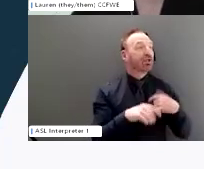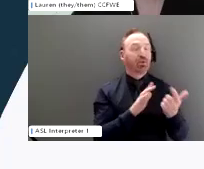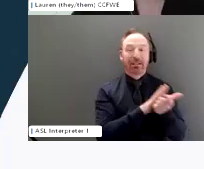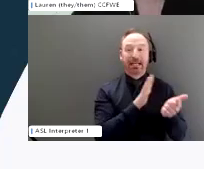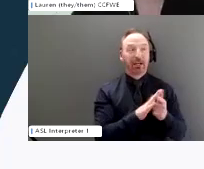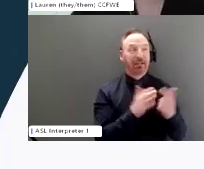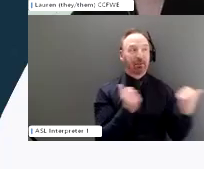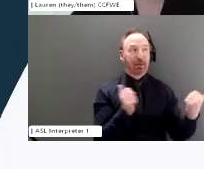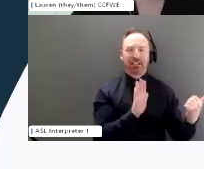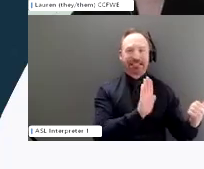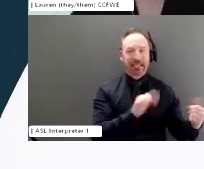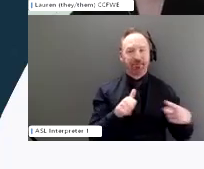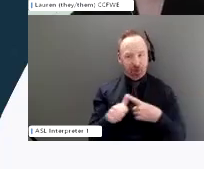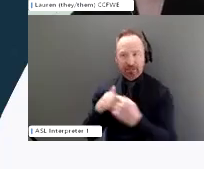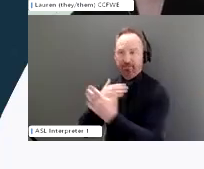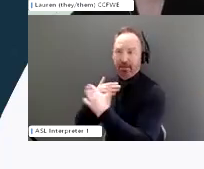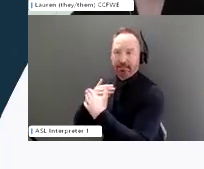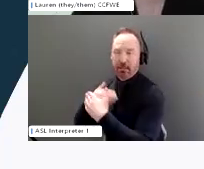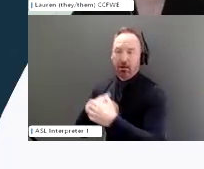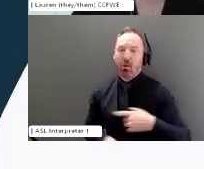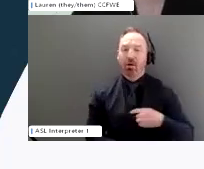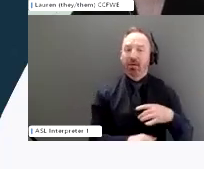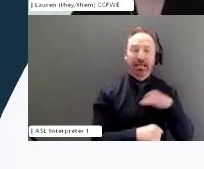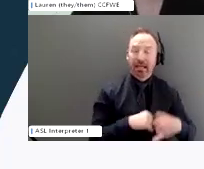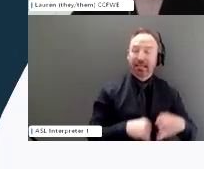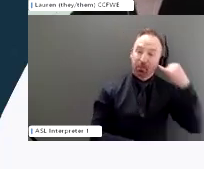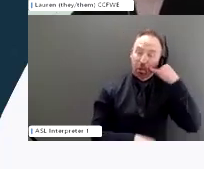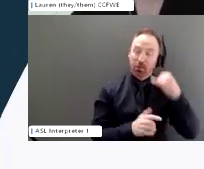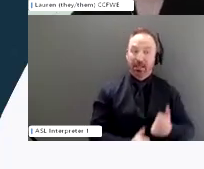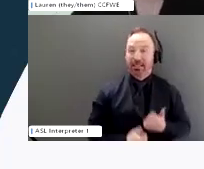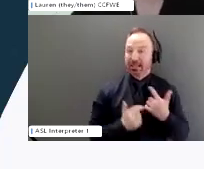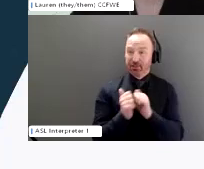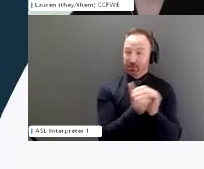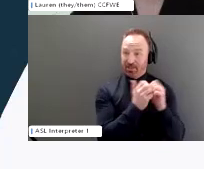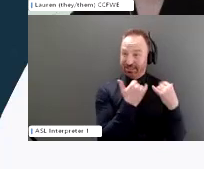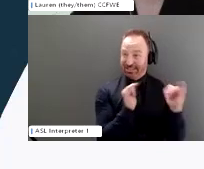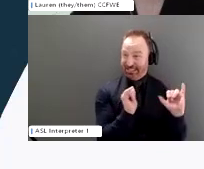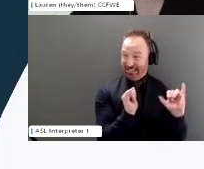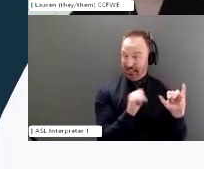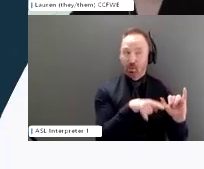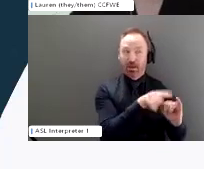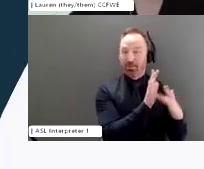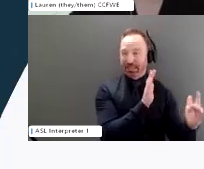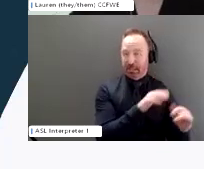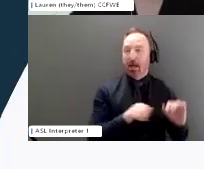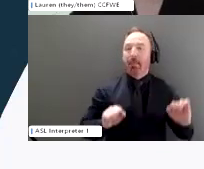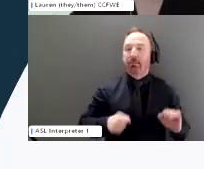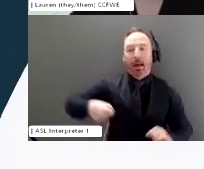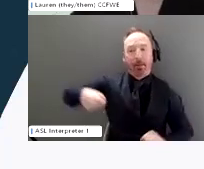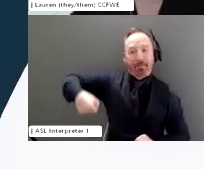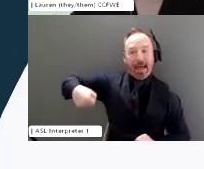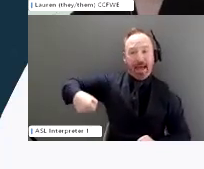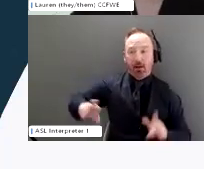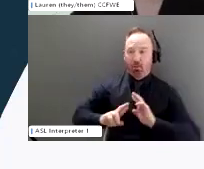a survivor is still living with an abusive partner, we suggest preparing an emergency exit bag in case of escalation. So